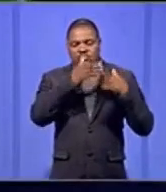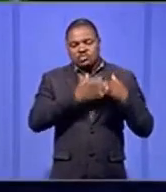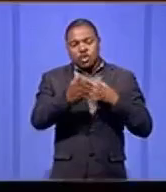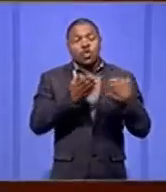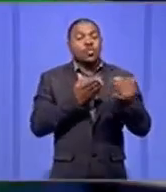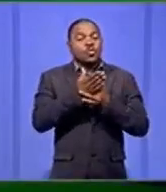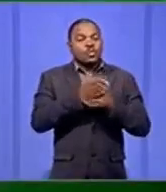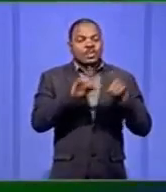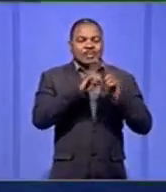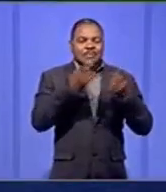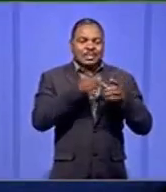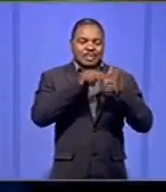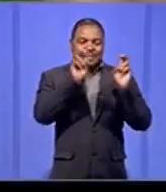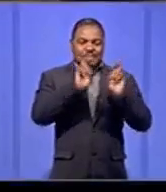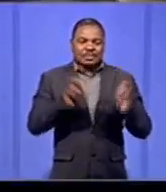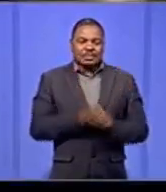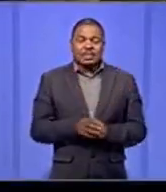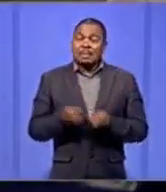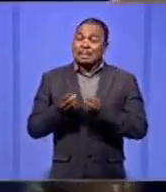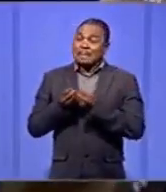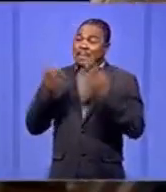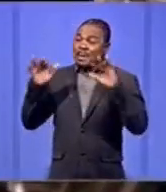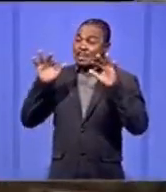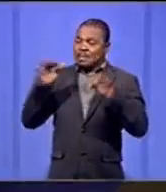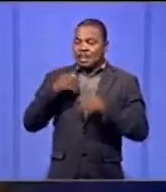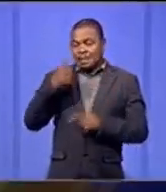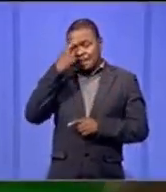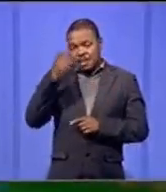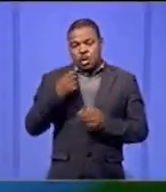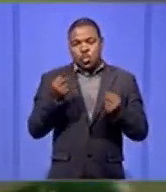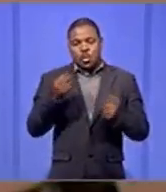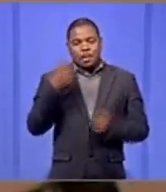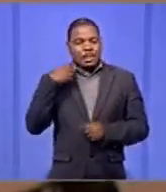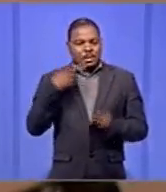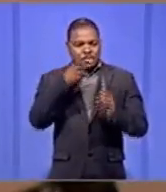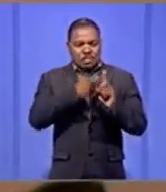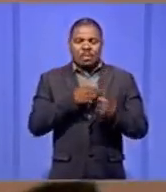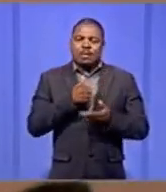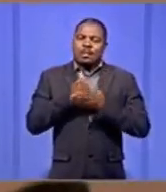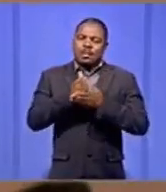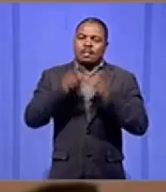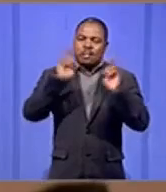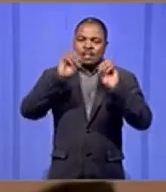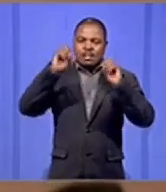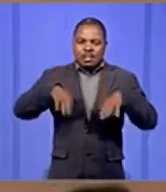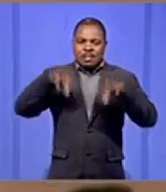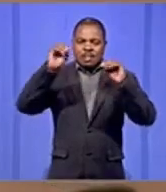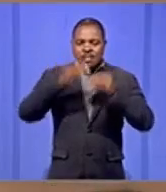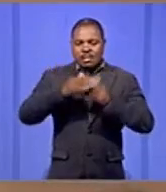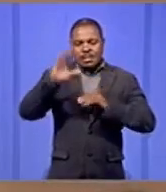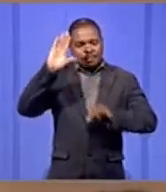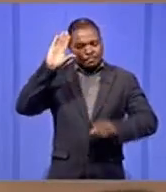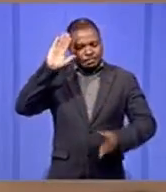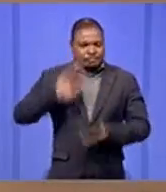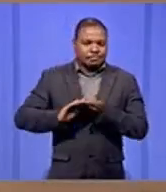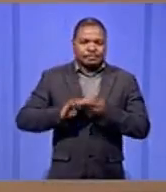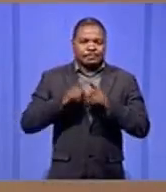ministry. Maafrika Borwa bangata a na le tshepo hore letona le letjha le tla etsa hore bothata ba ho tingwa motlakase bo fella ruri.